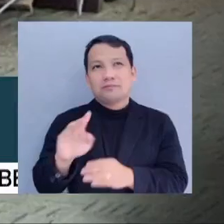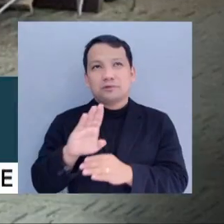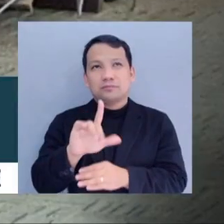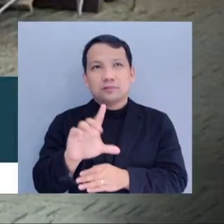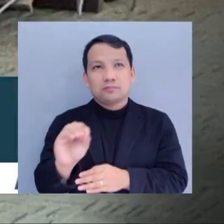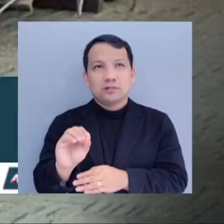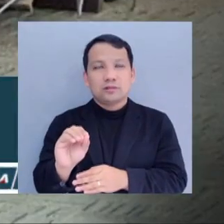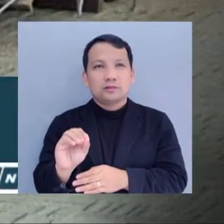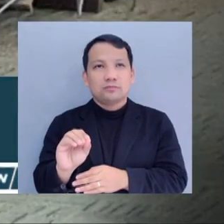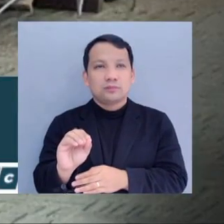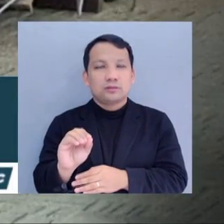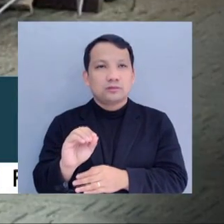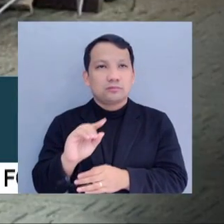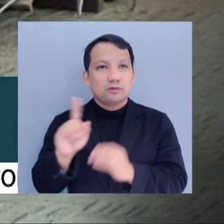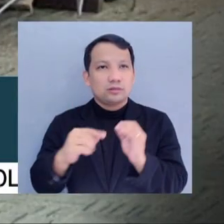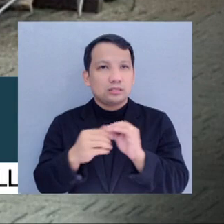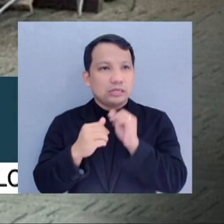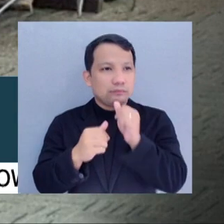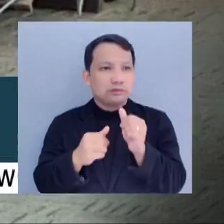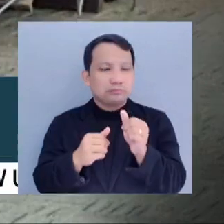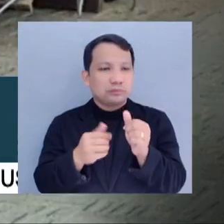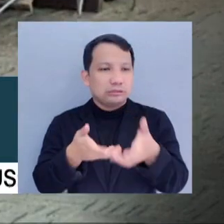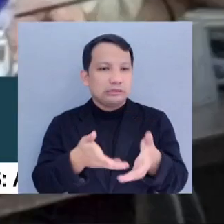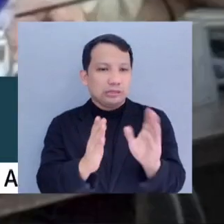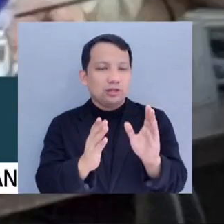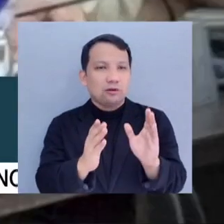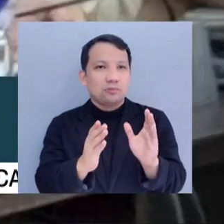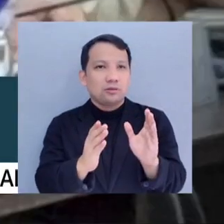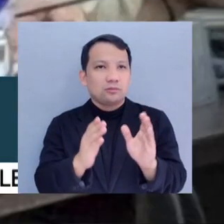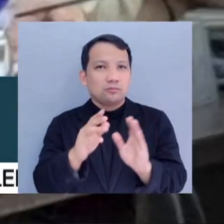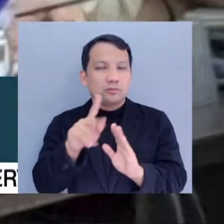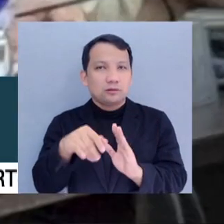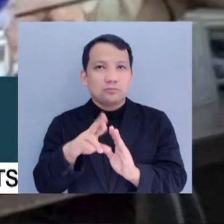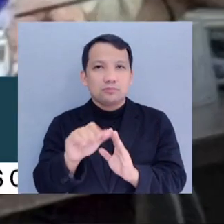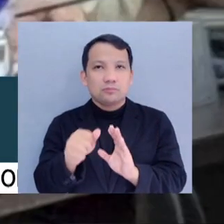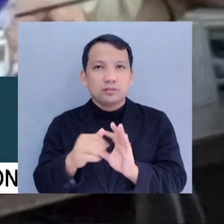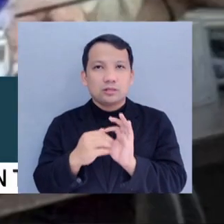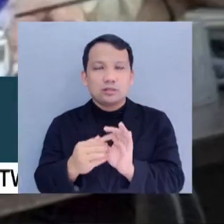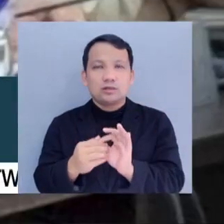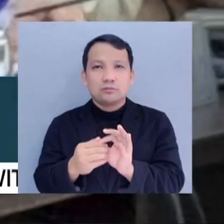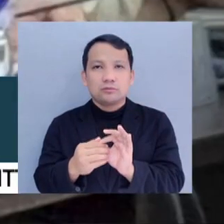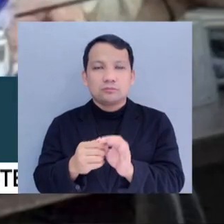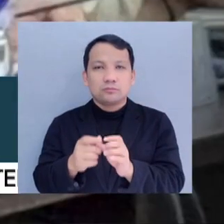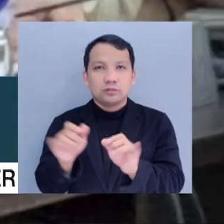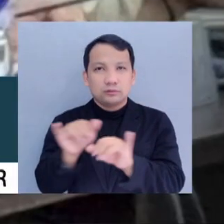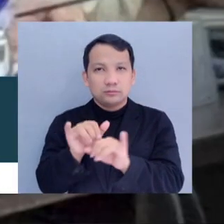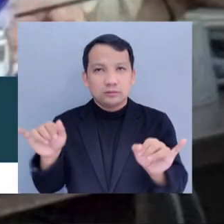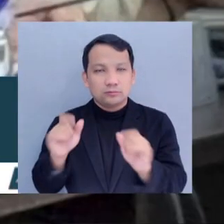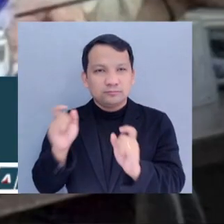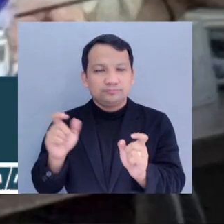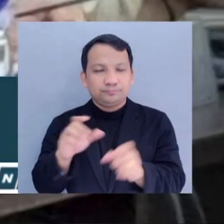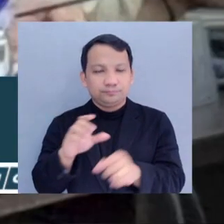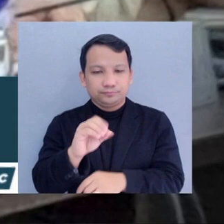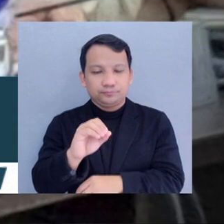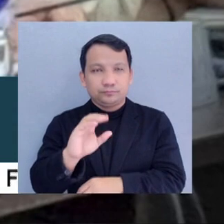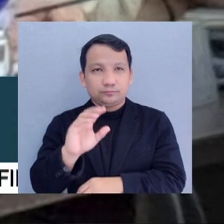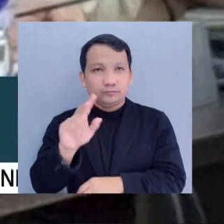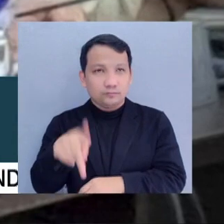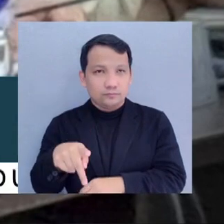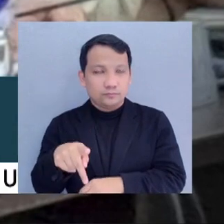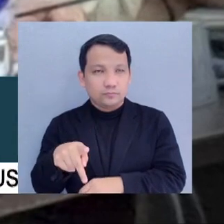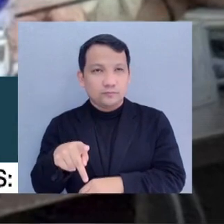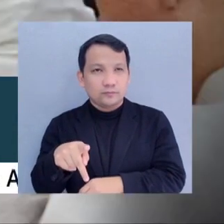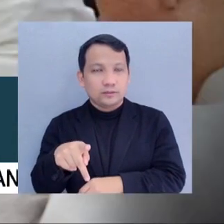colleagues for invoking parliamentary courtesy again, just as it did in the case of the Office of the Vice President last